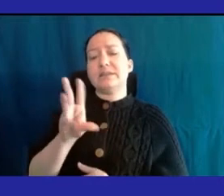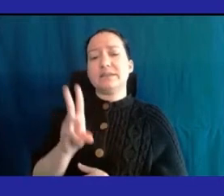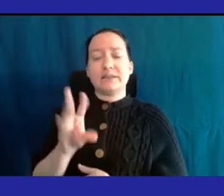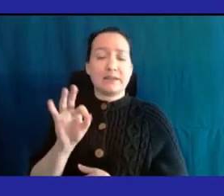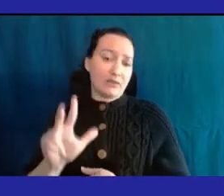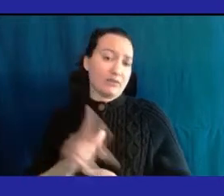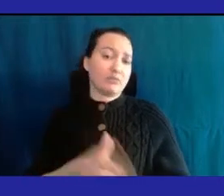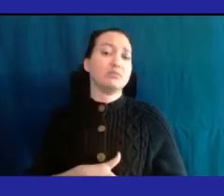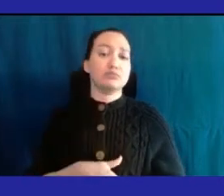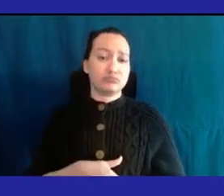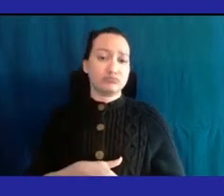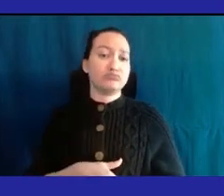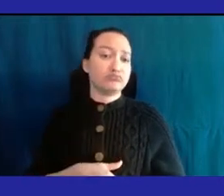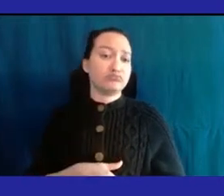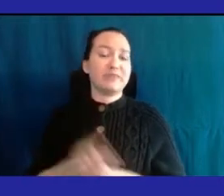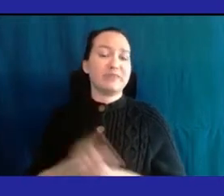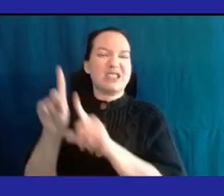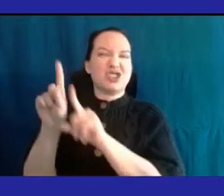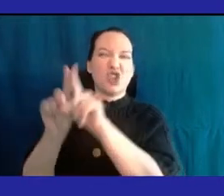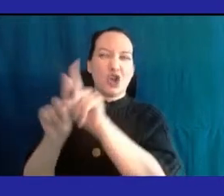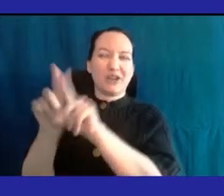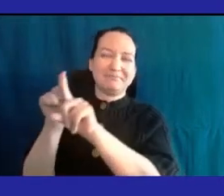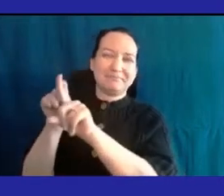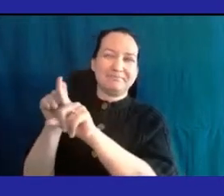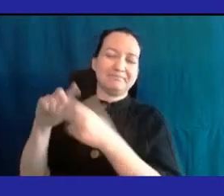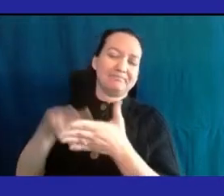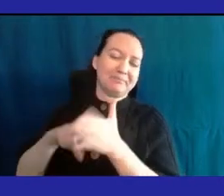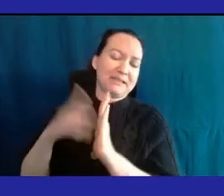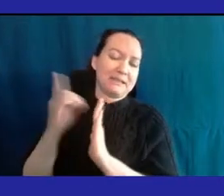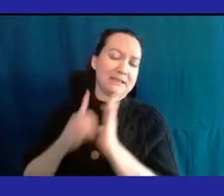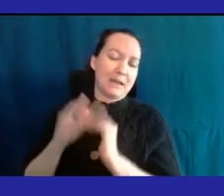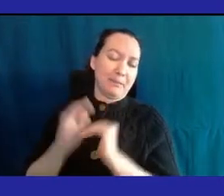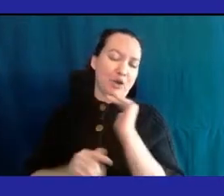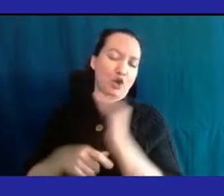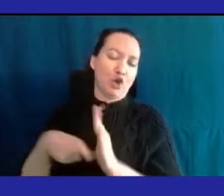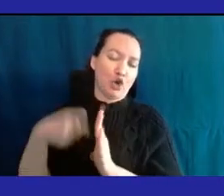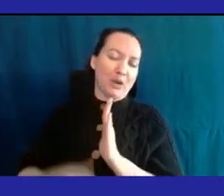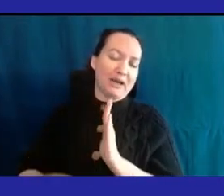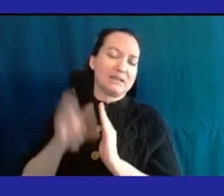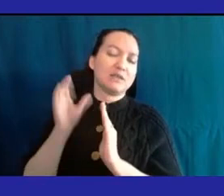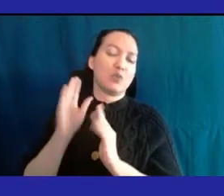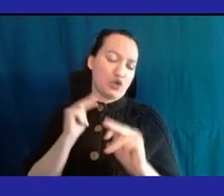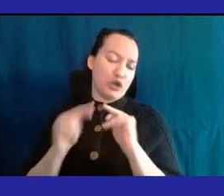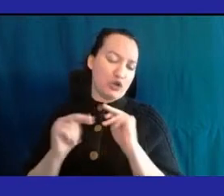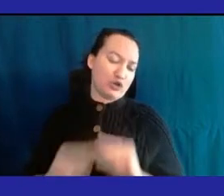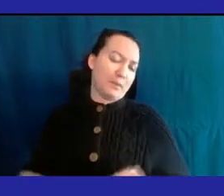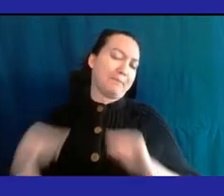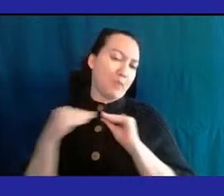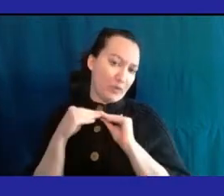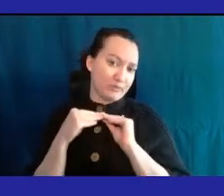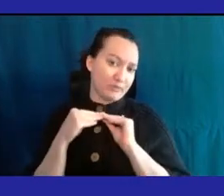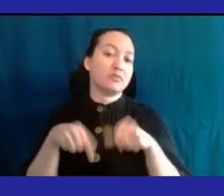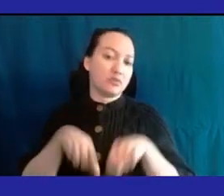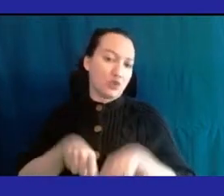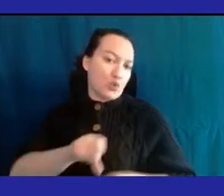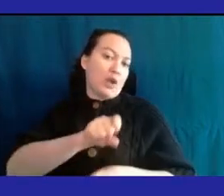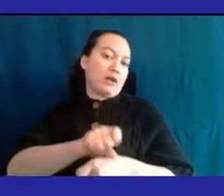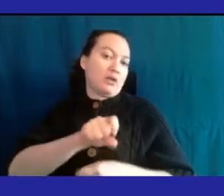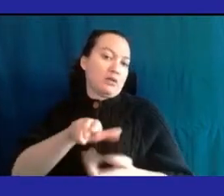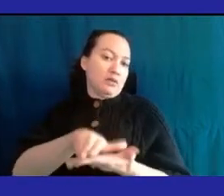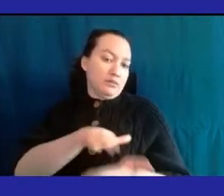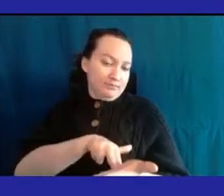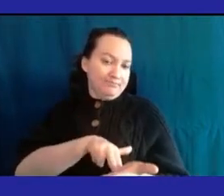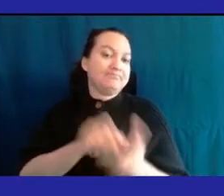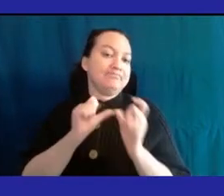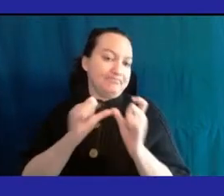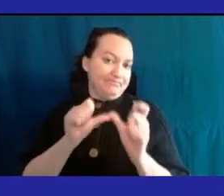16,298,693. And the asterisk on that contingency, design build proposed price will be negotiated further while working towards contract